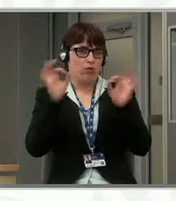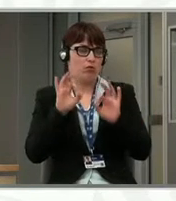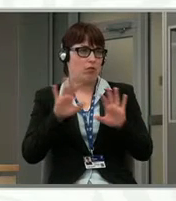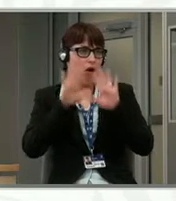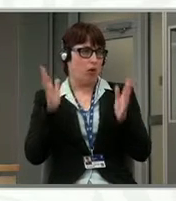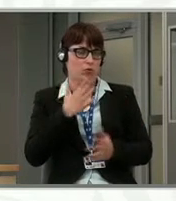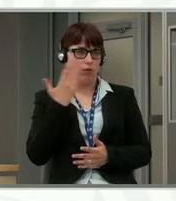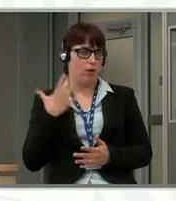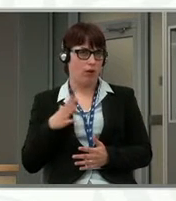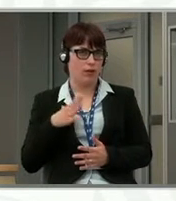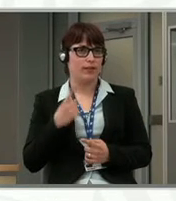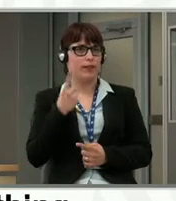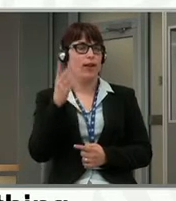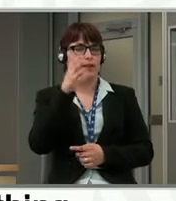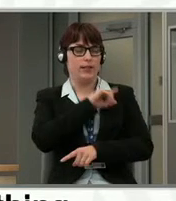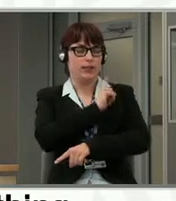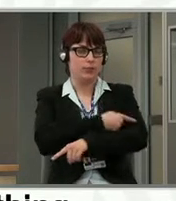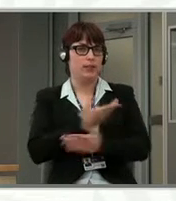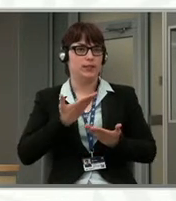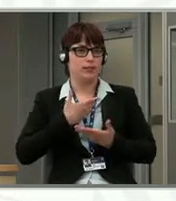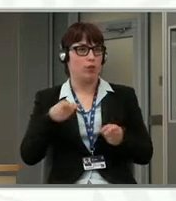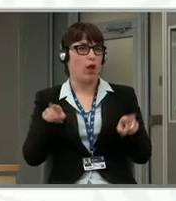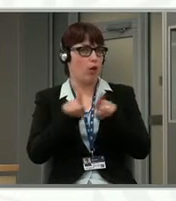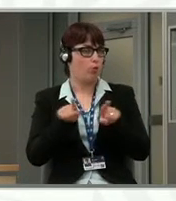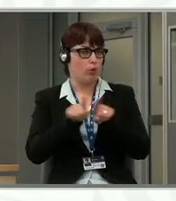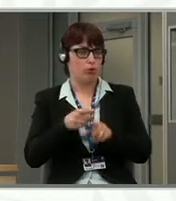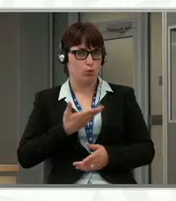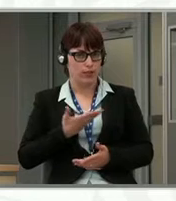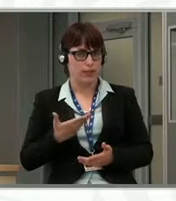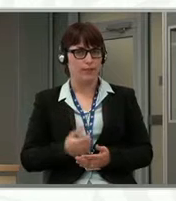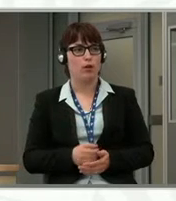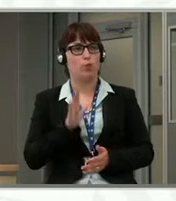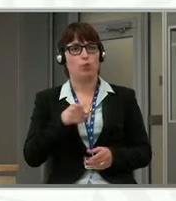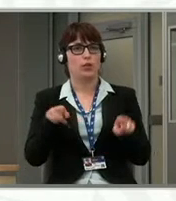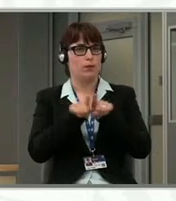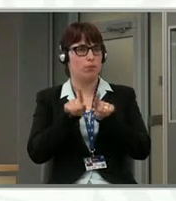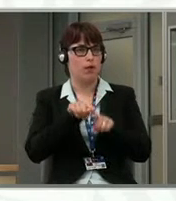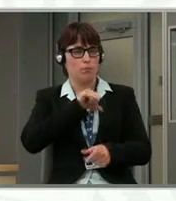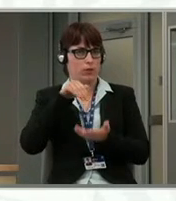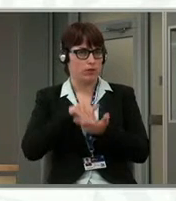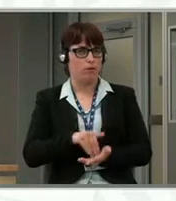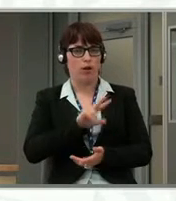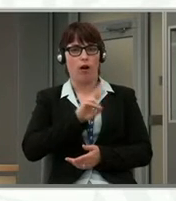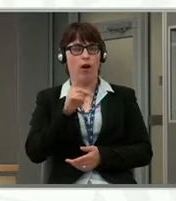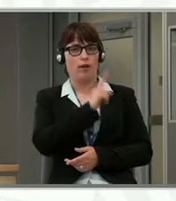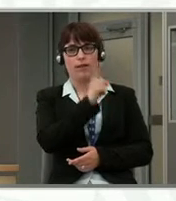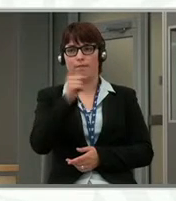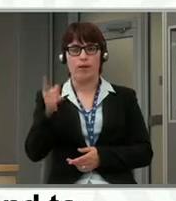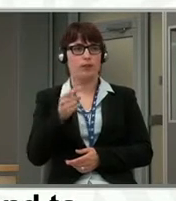Maybe nothing too much, just the chance to live the same life and to be